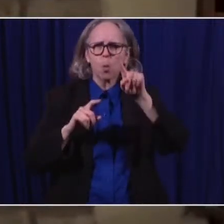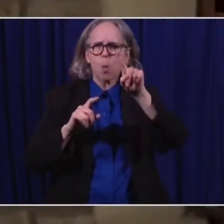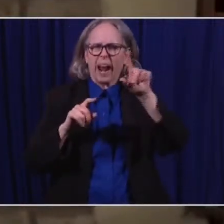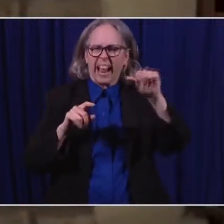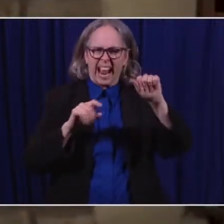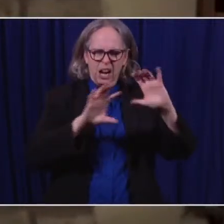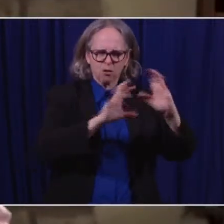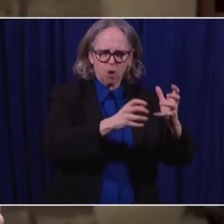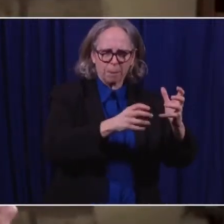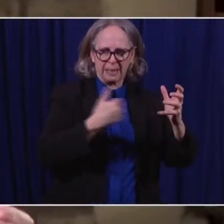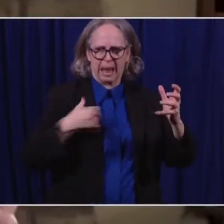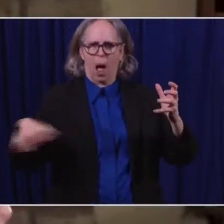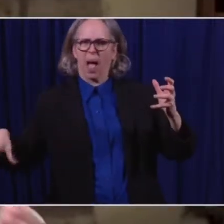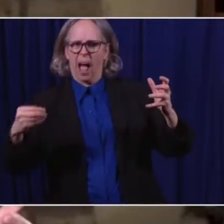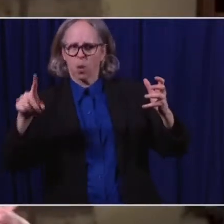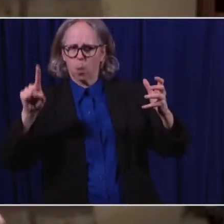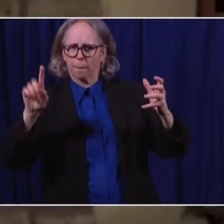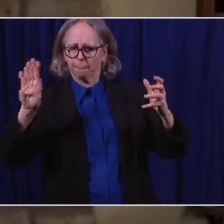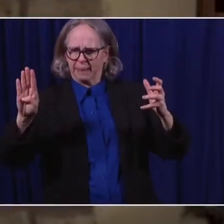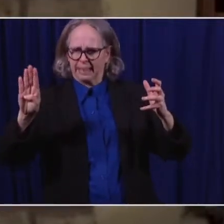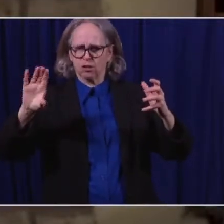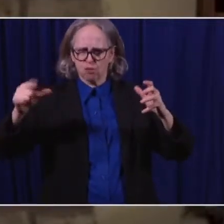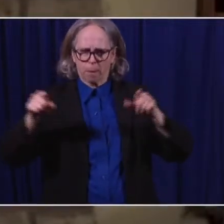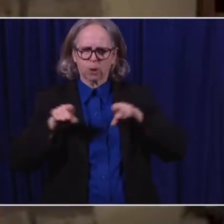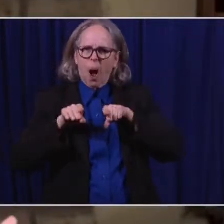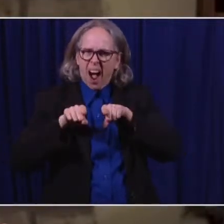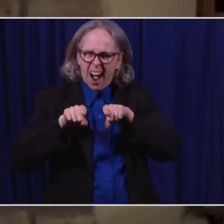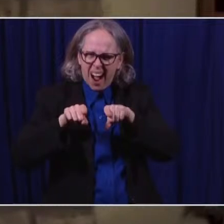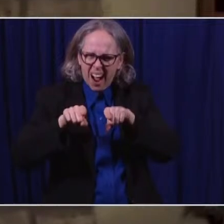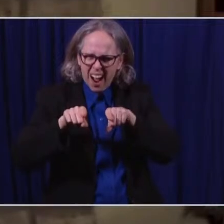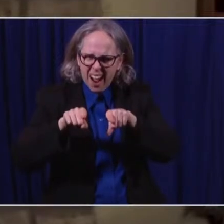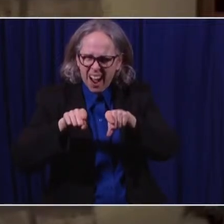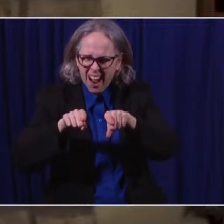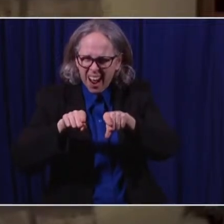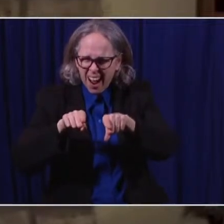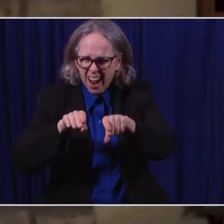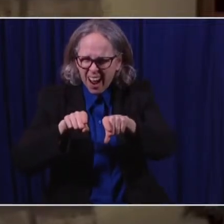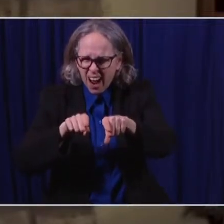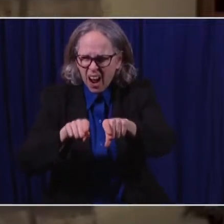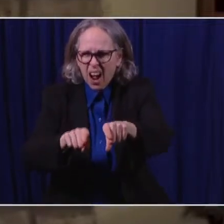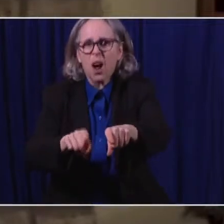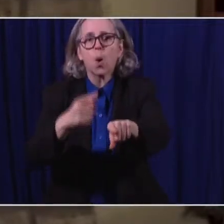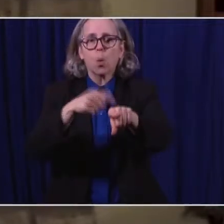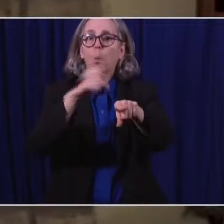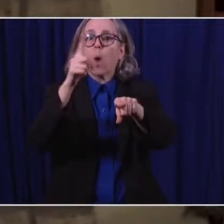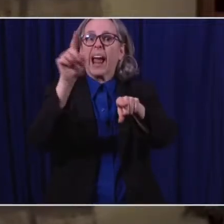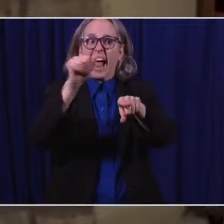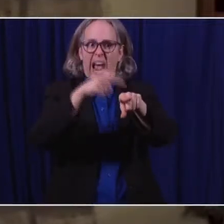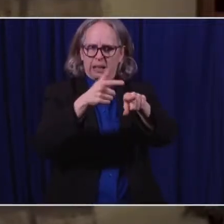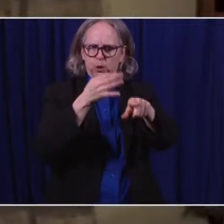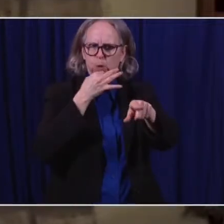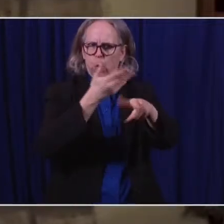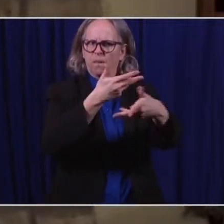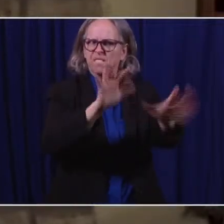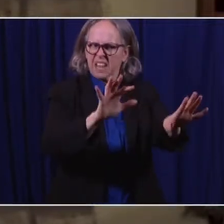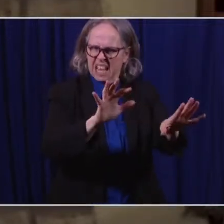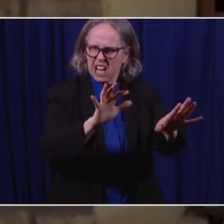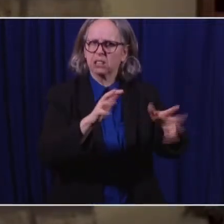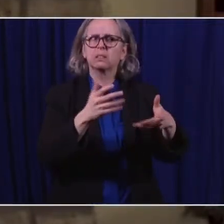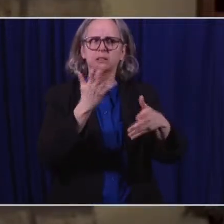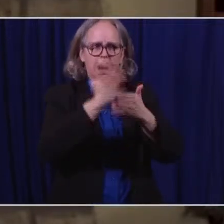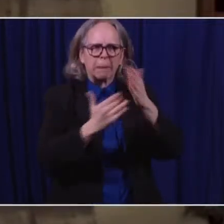starting to finish up the 1A group, and some counties have totally finished up the 1A group. So what that